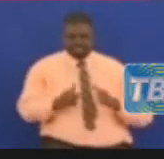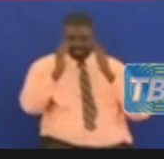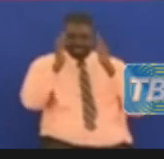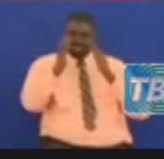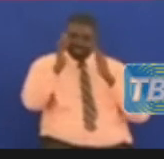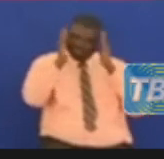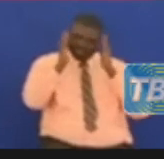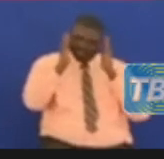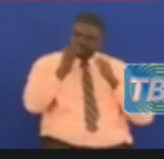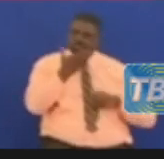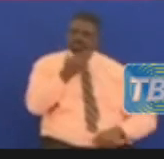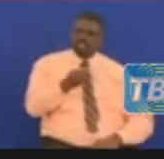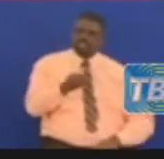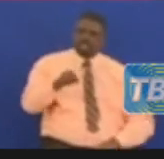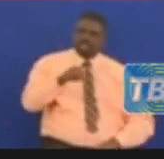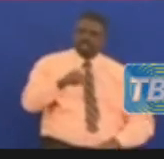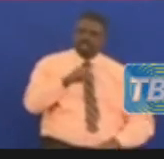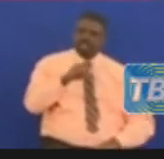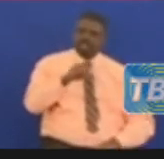Mr. Mnya,